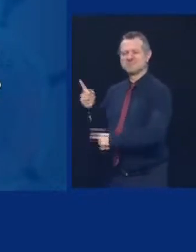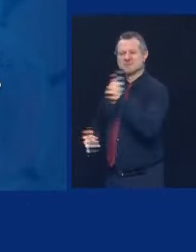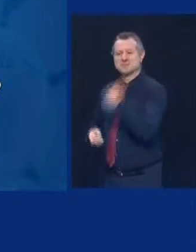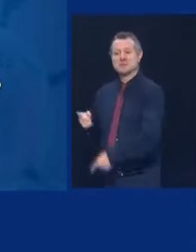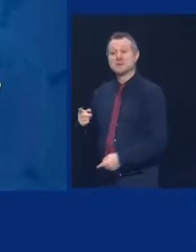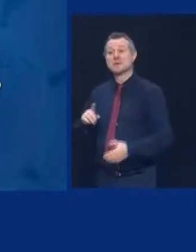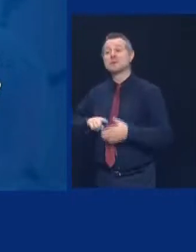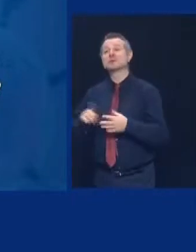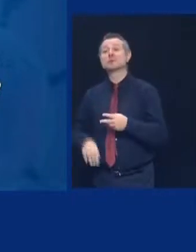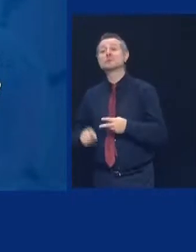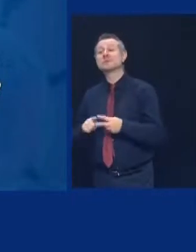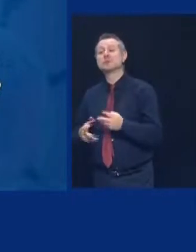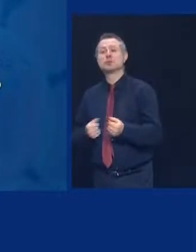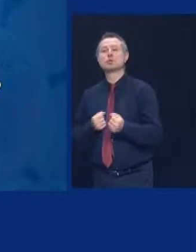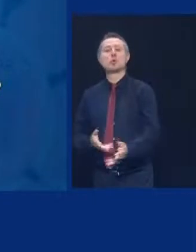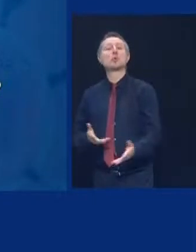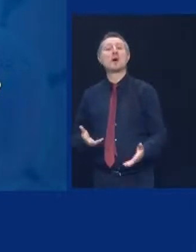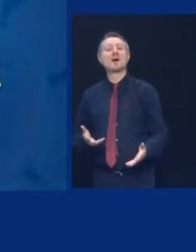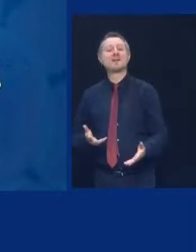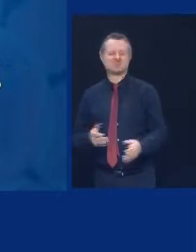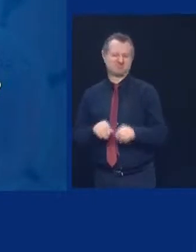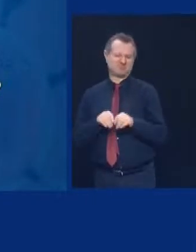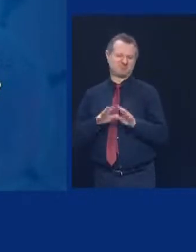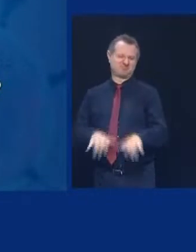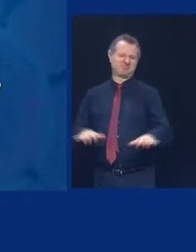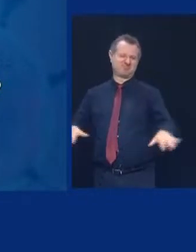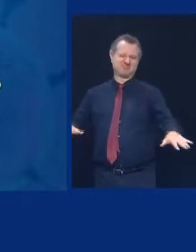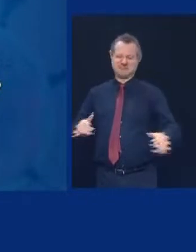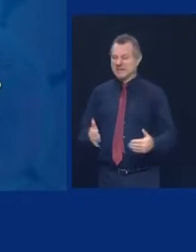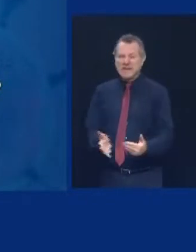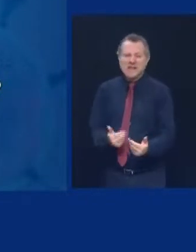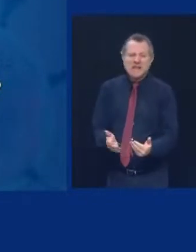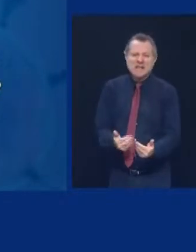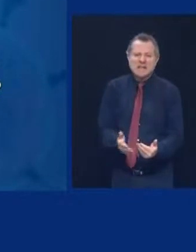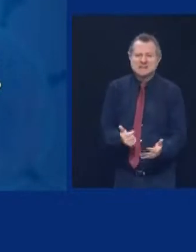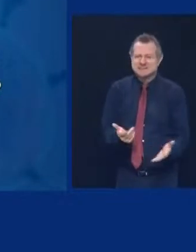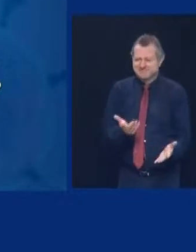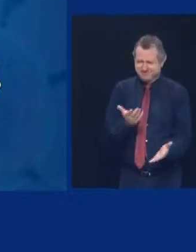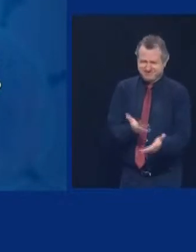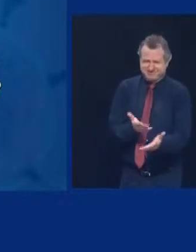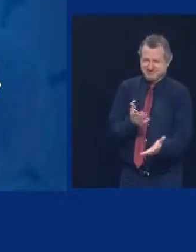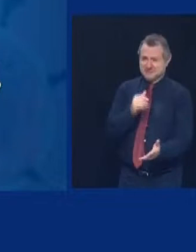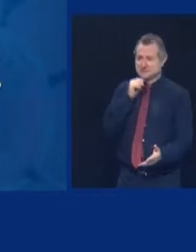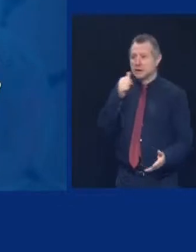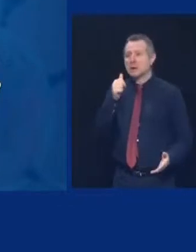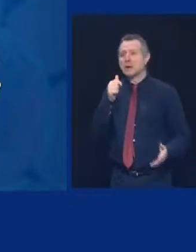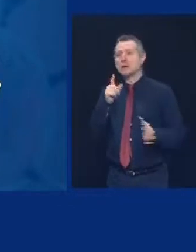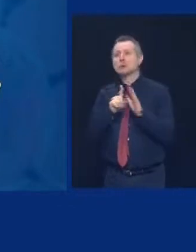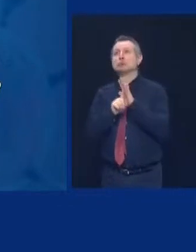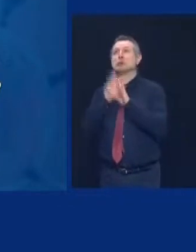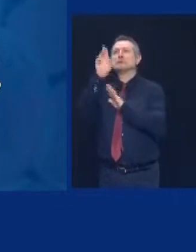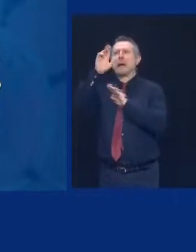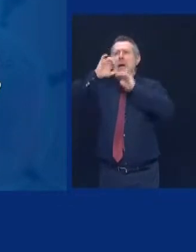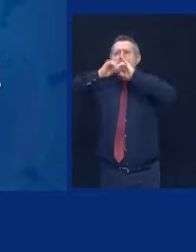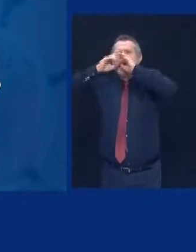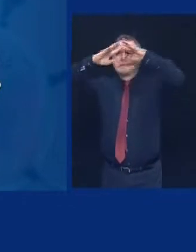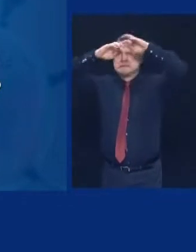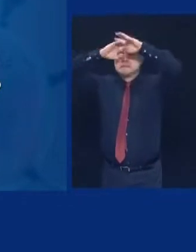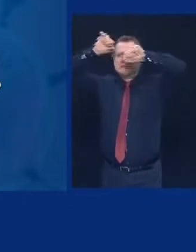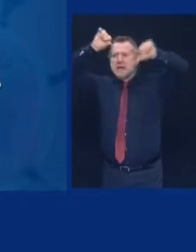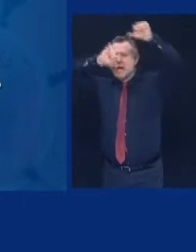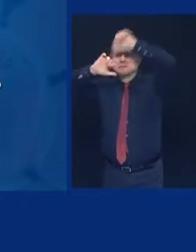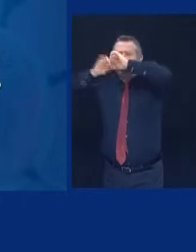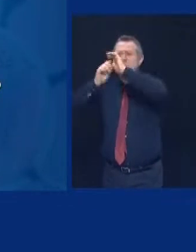Spread. That's it. There's no rocket science here. How did it happen? People didn't follow the